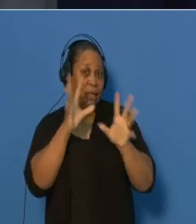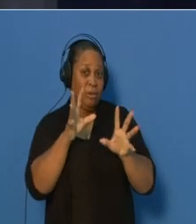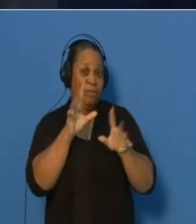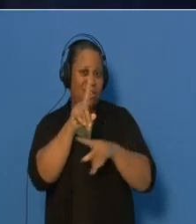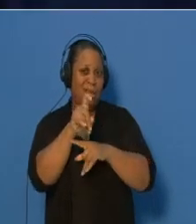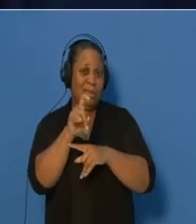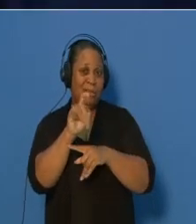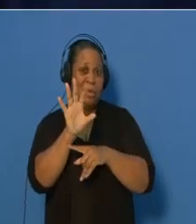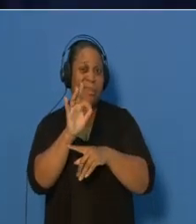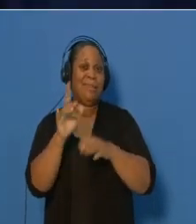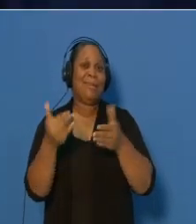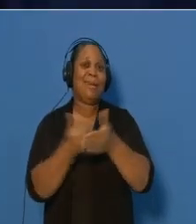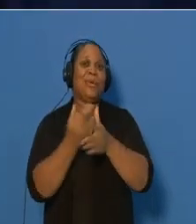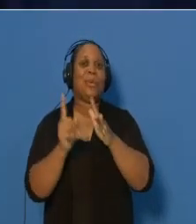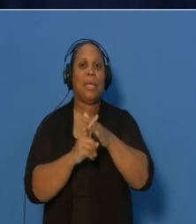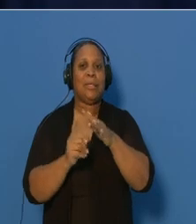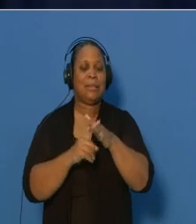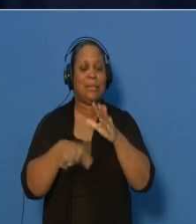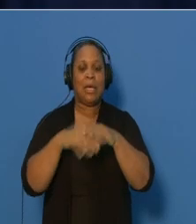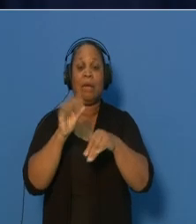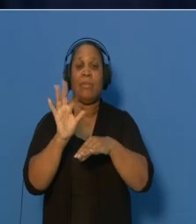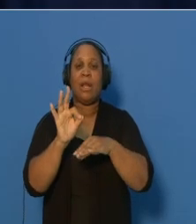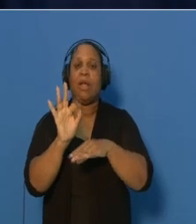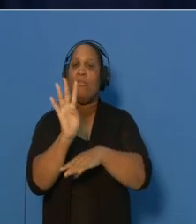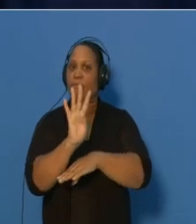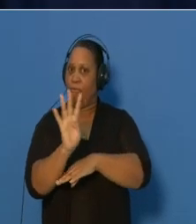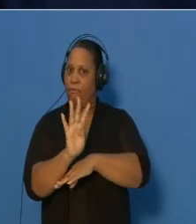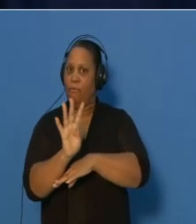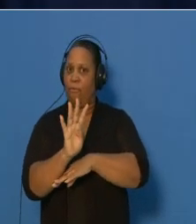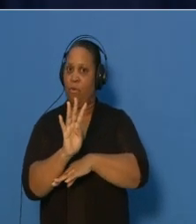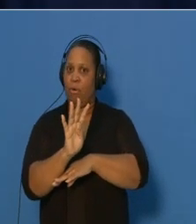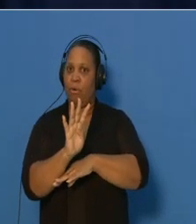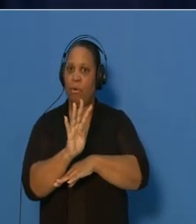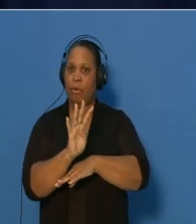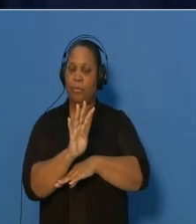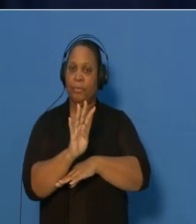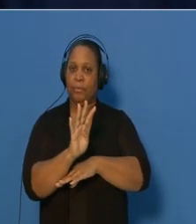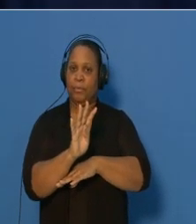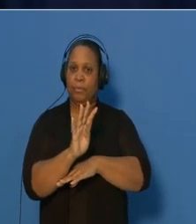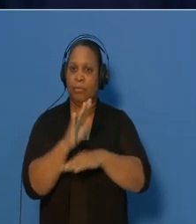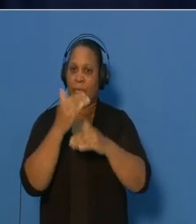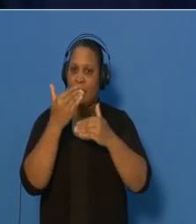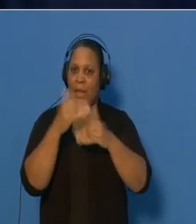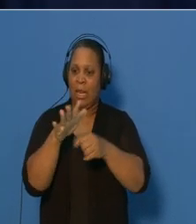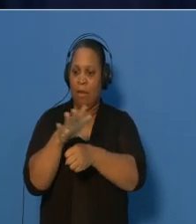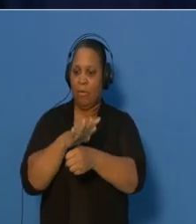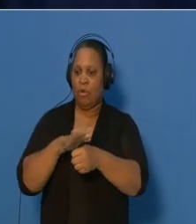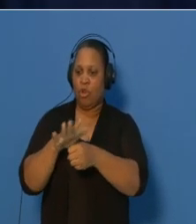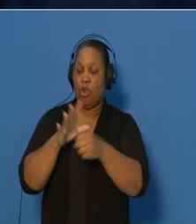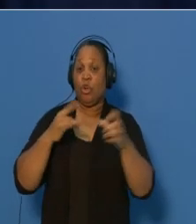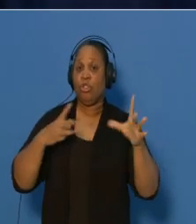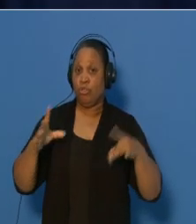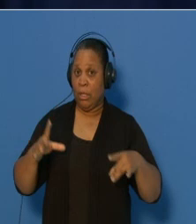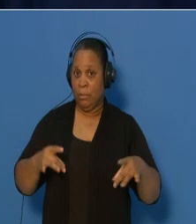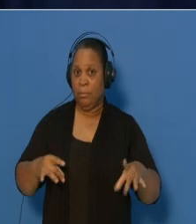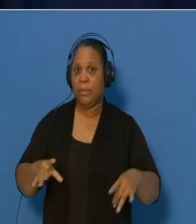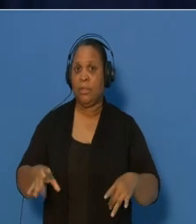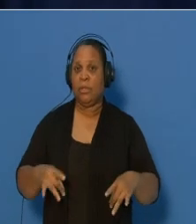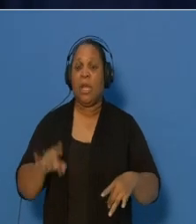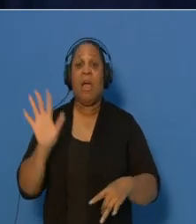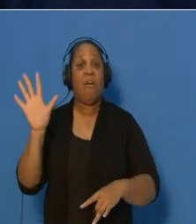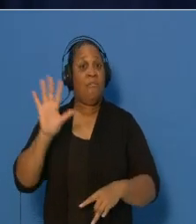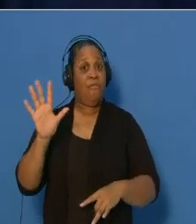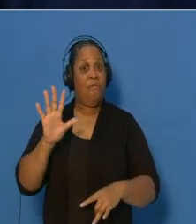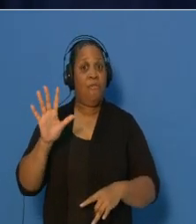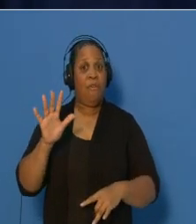new cases. Yes, sir. Out of the 9 new cases, 4 of them are classified as limited local transmission or local transmission. 5 of